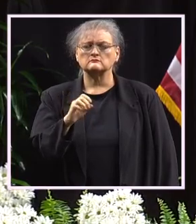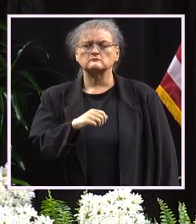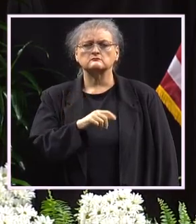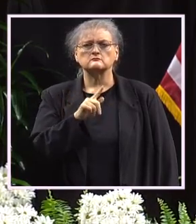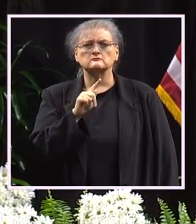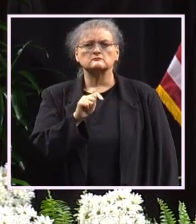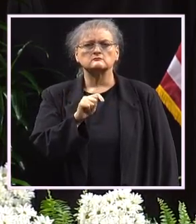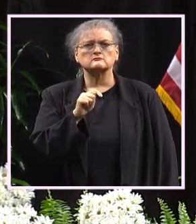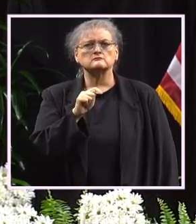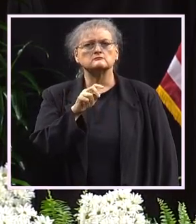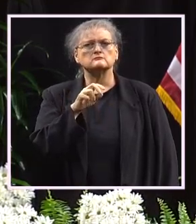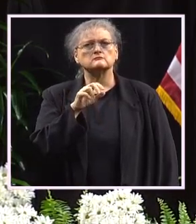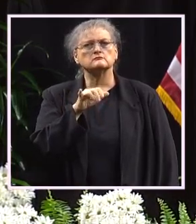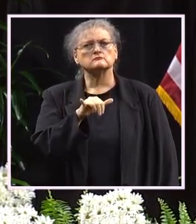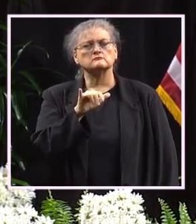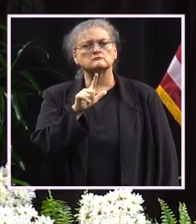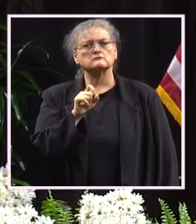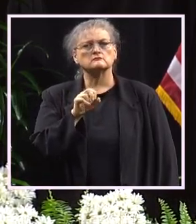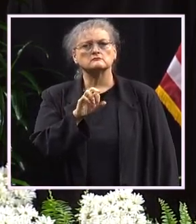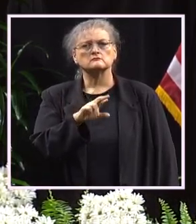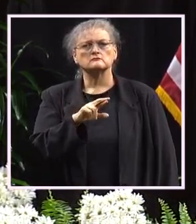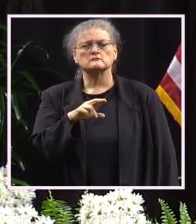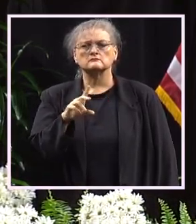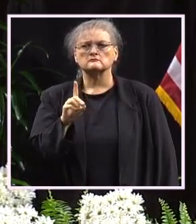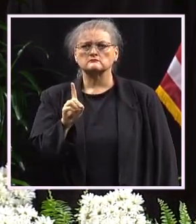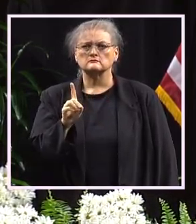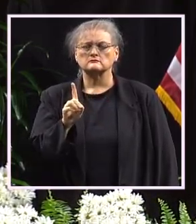Tyler Shremar Davis.